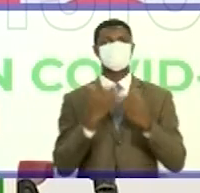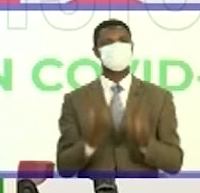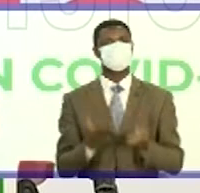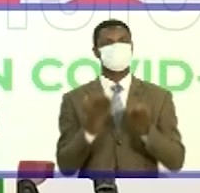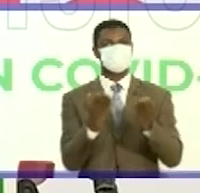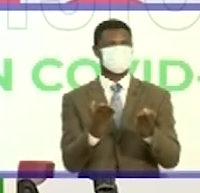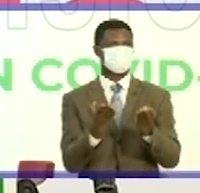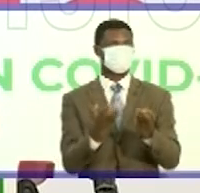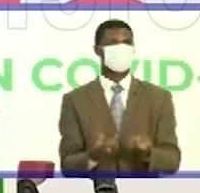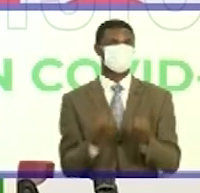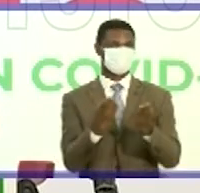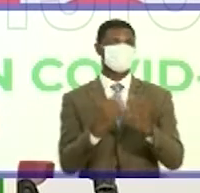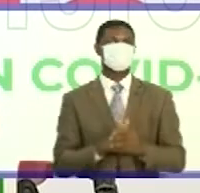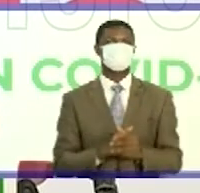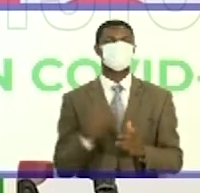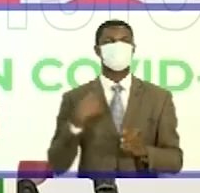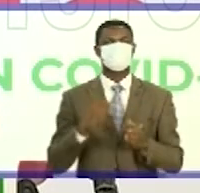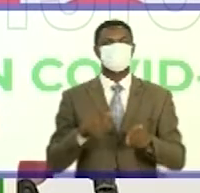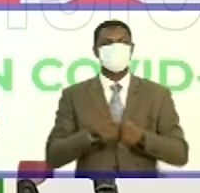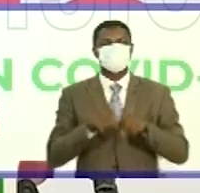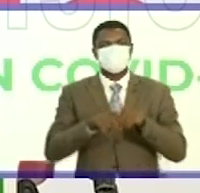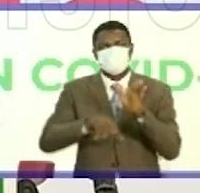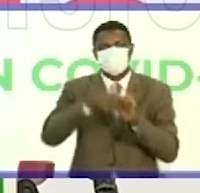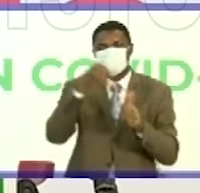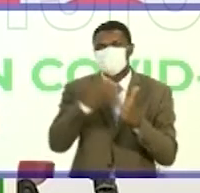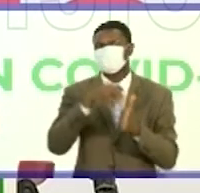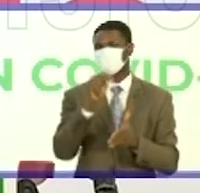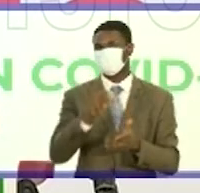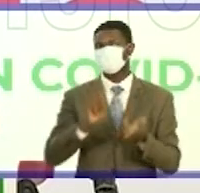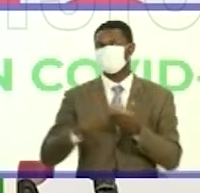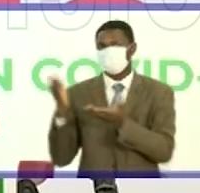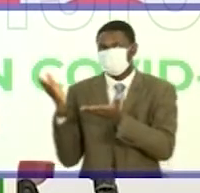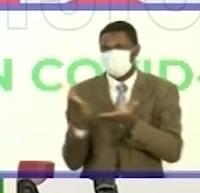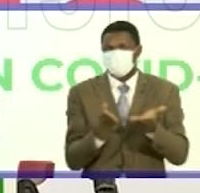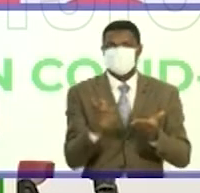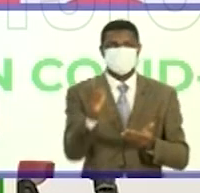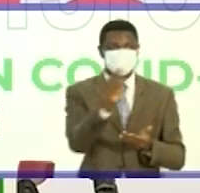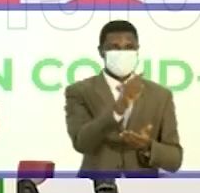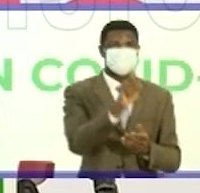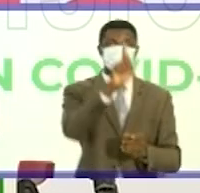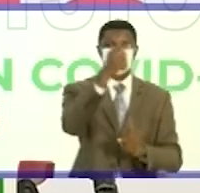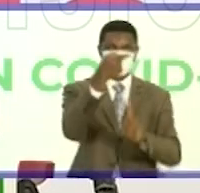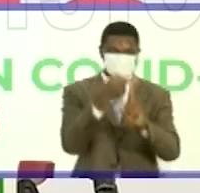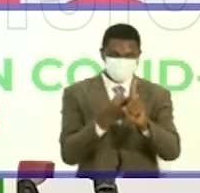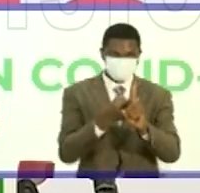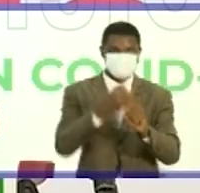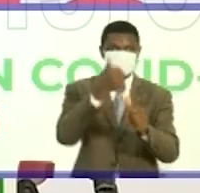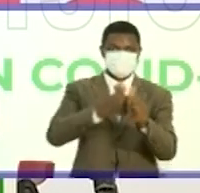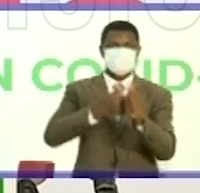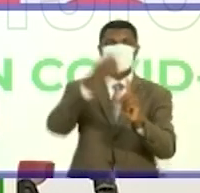We have also found it necessary to bring you a month-on-month